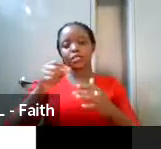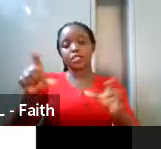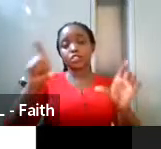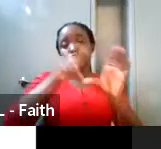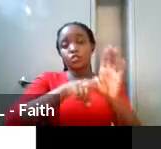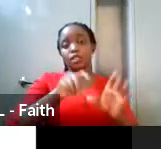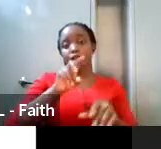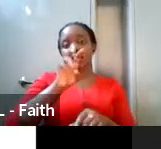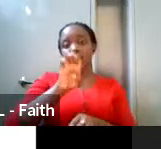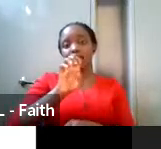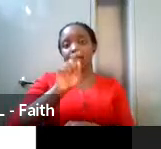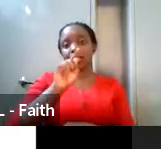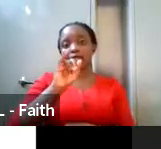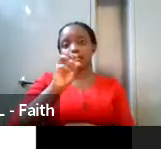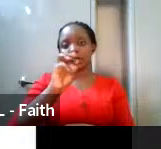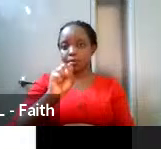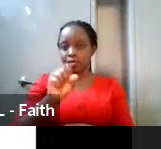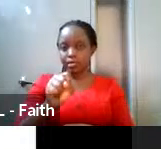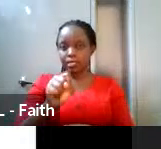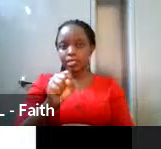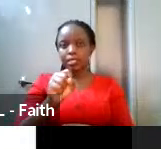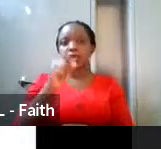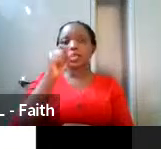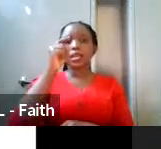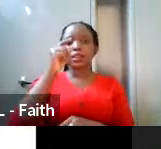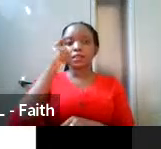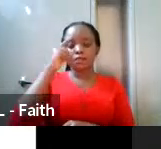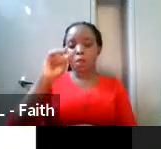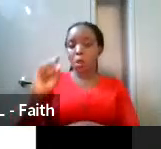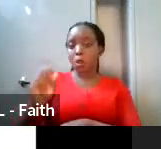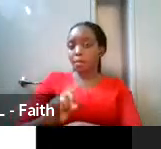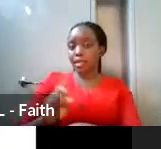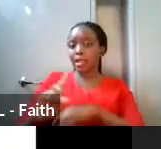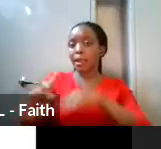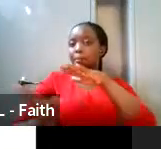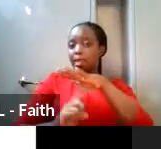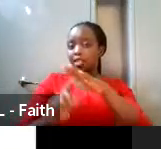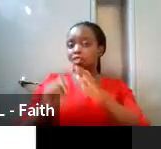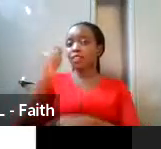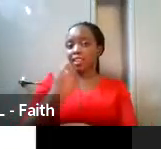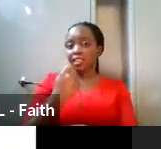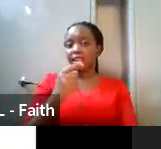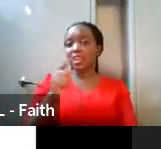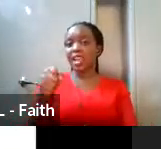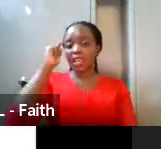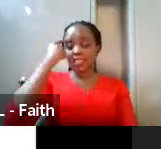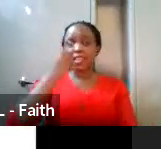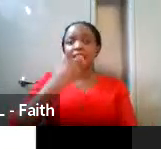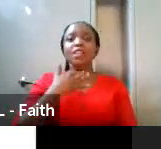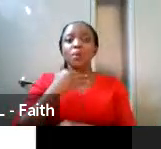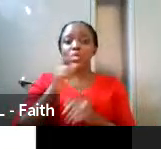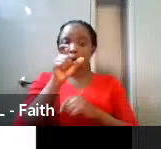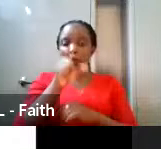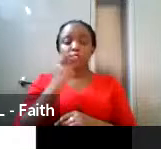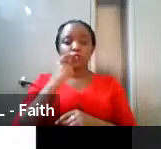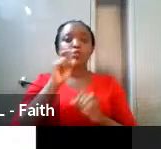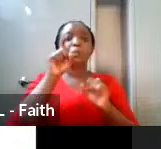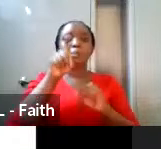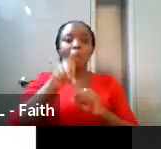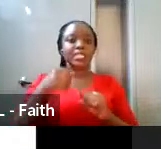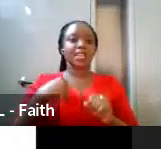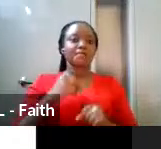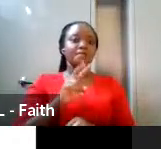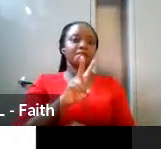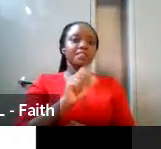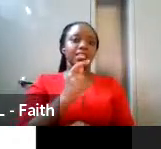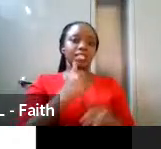solution. As for Ministry of Kenya, I'm sure they would prefer to work with a compliant taxpayer.